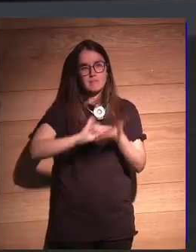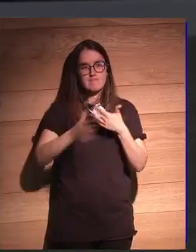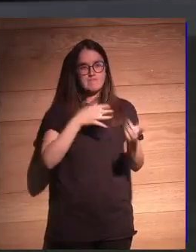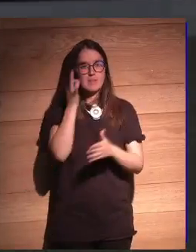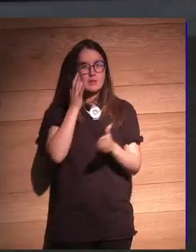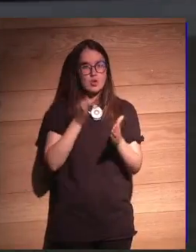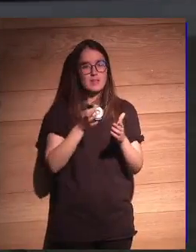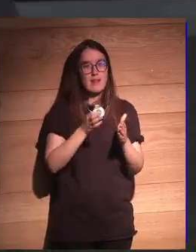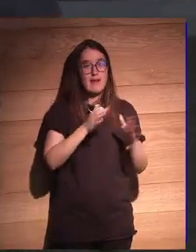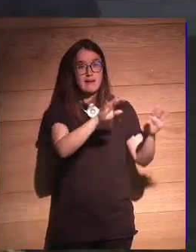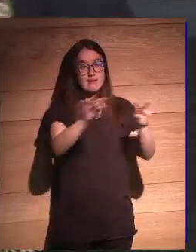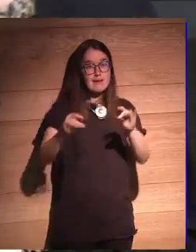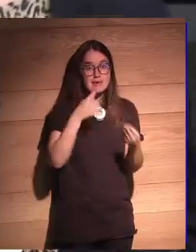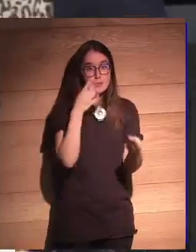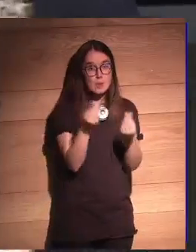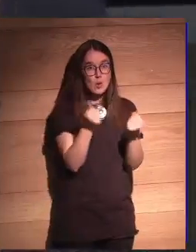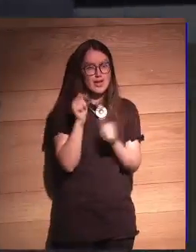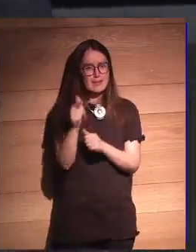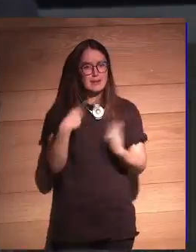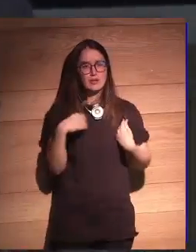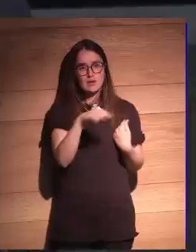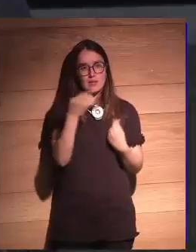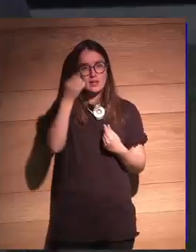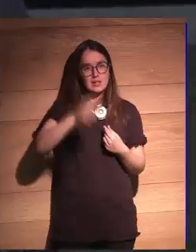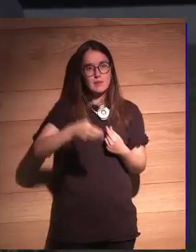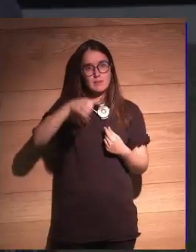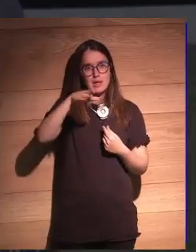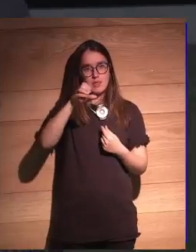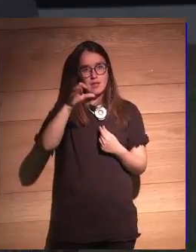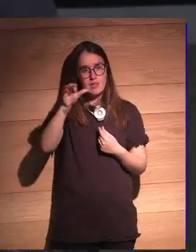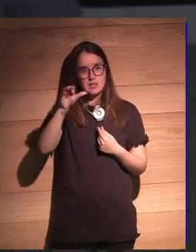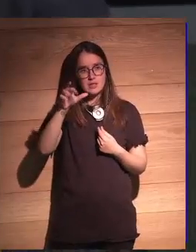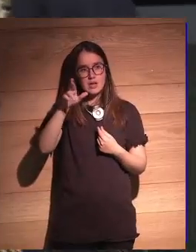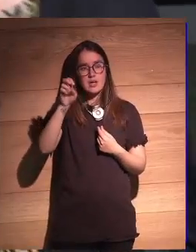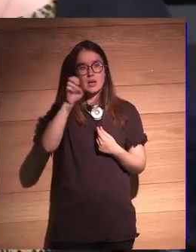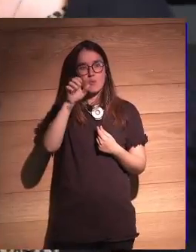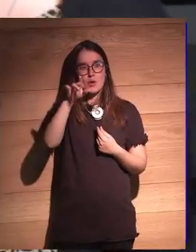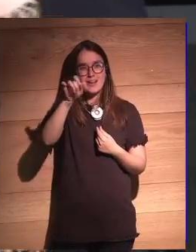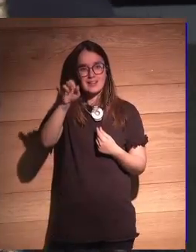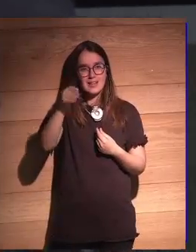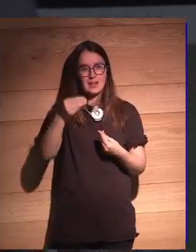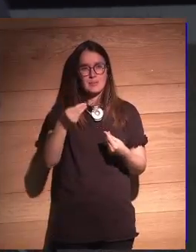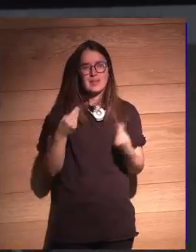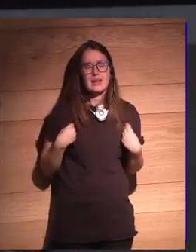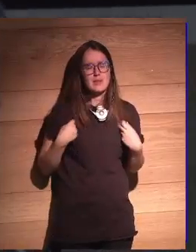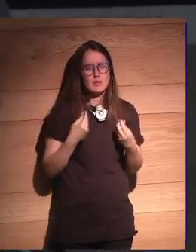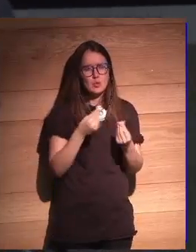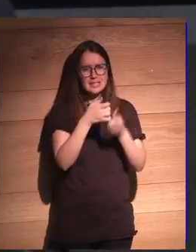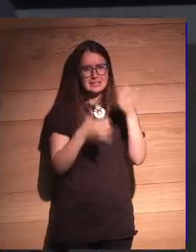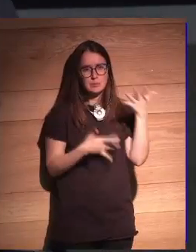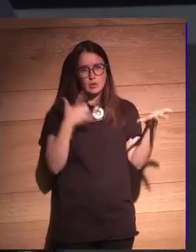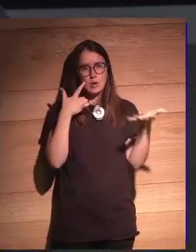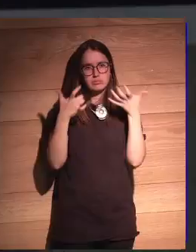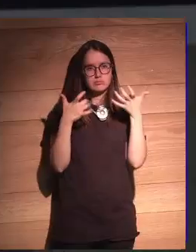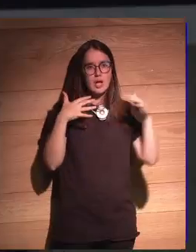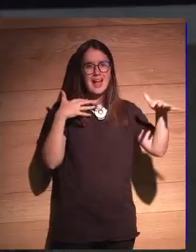Polytechnica University of Madrid. And we also have Mercedes Revuelta. She is many things in life, of